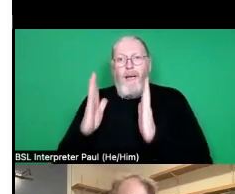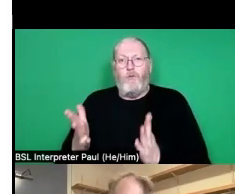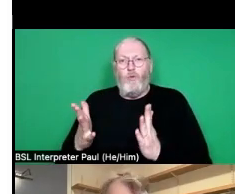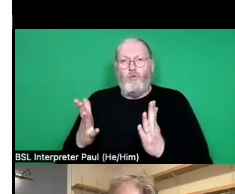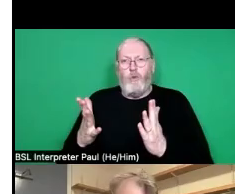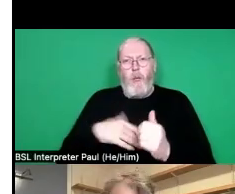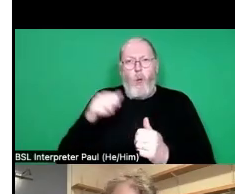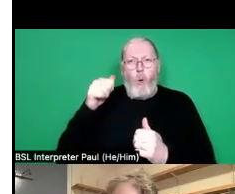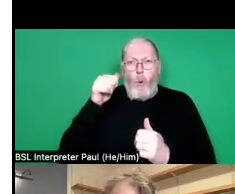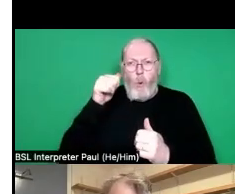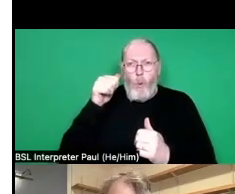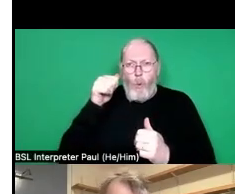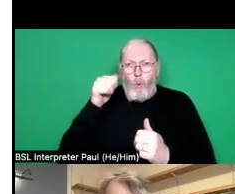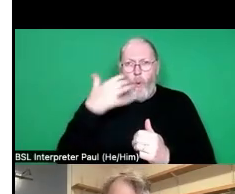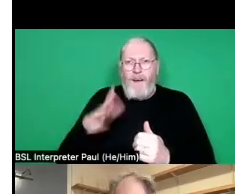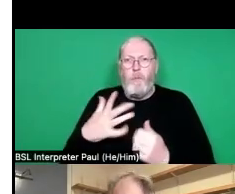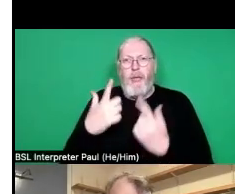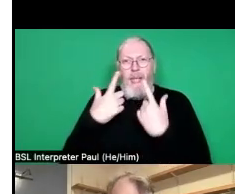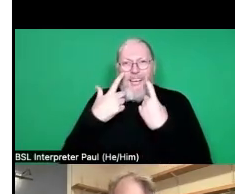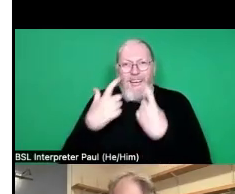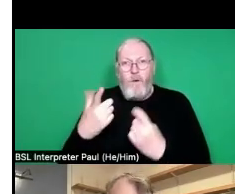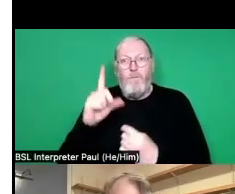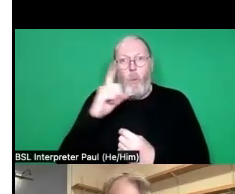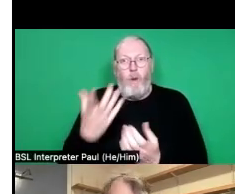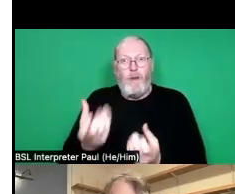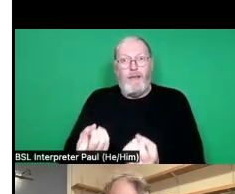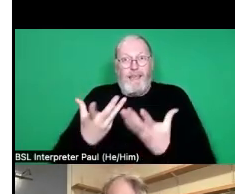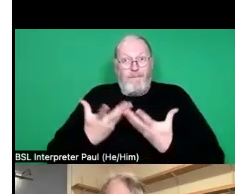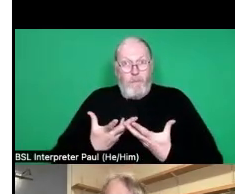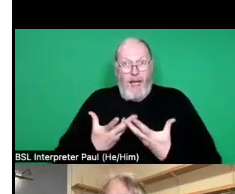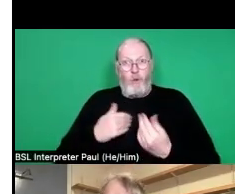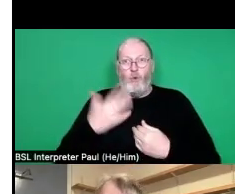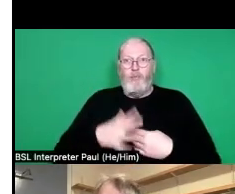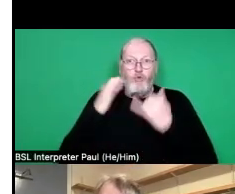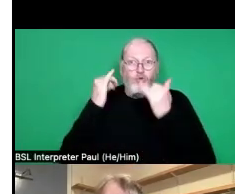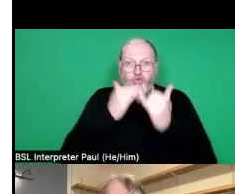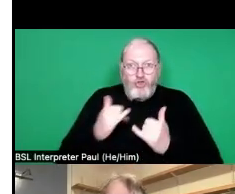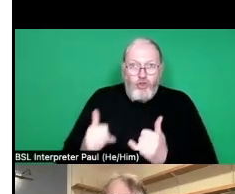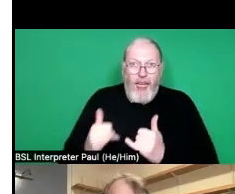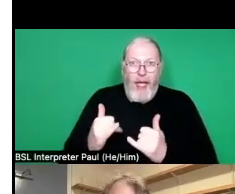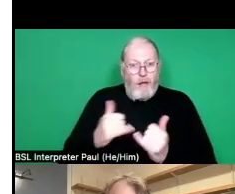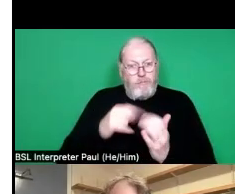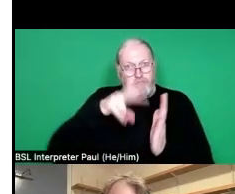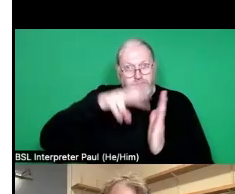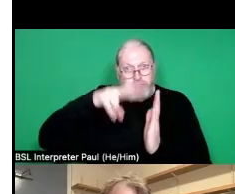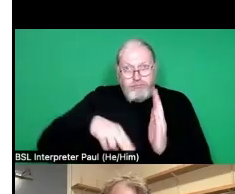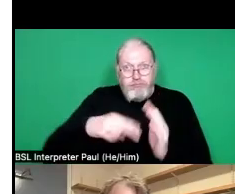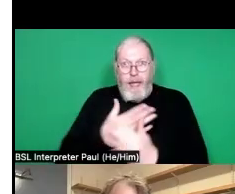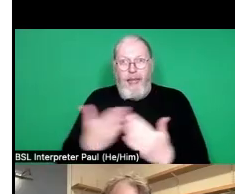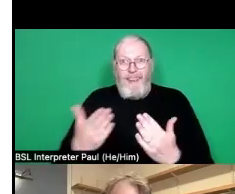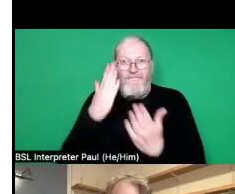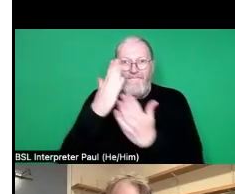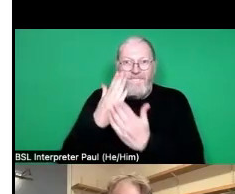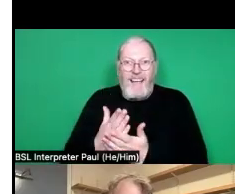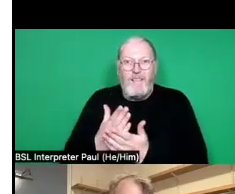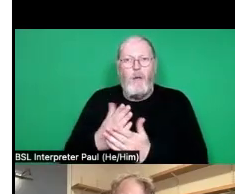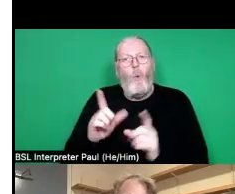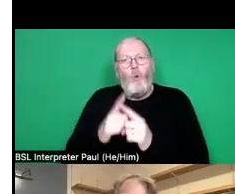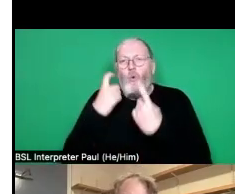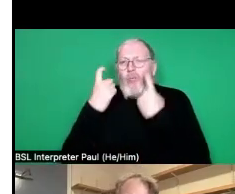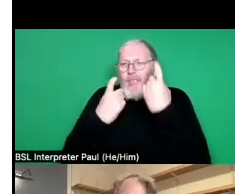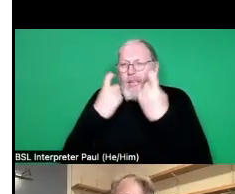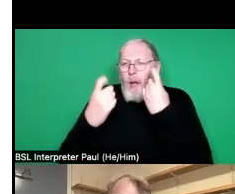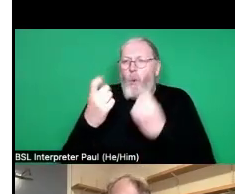do a lot of work afterwards, check any facts, and wonder about the nuances actually, because